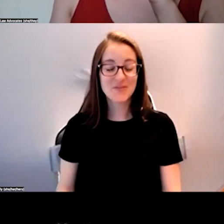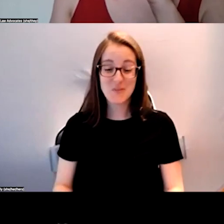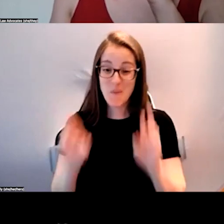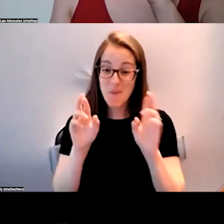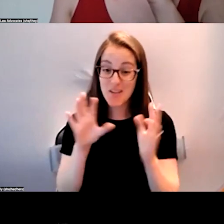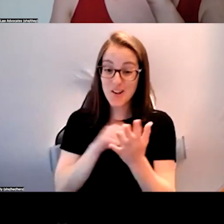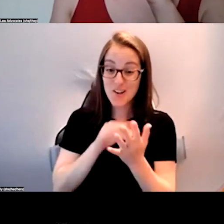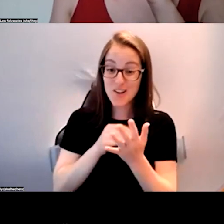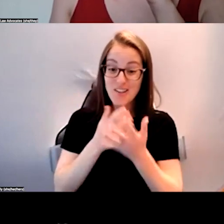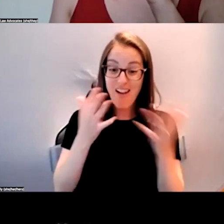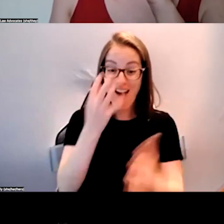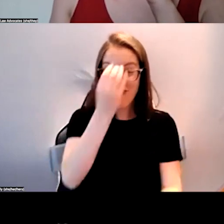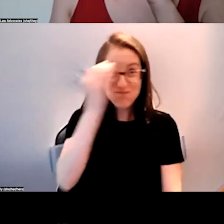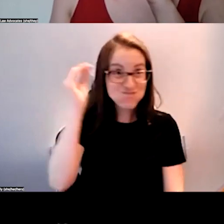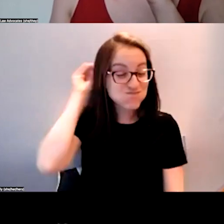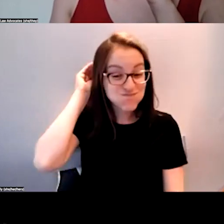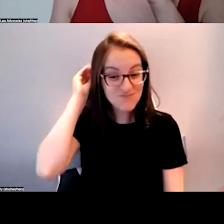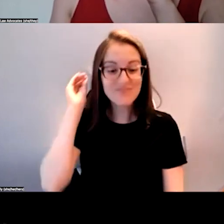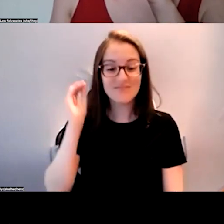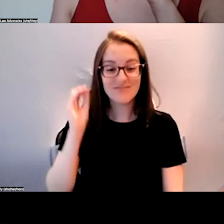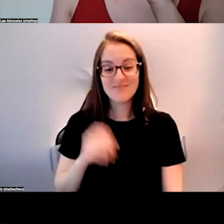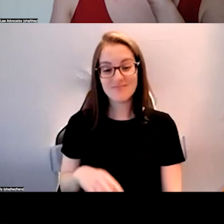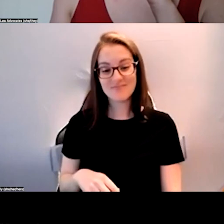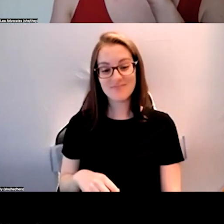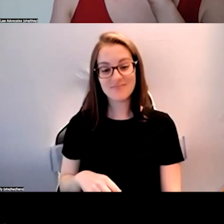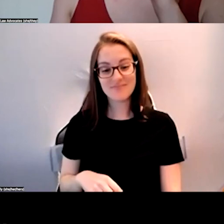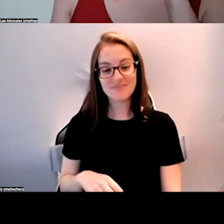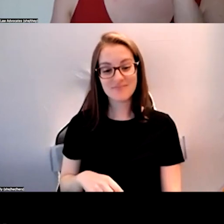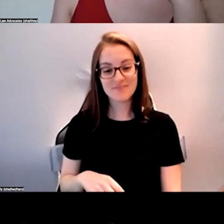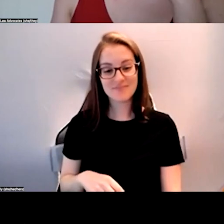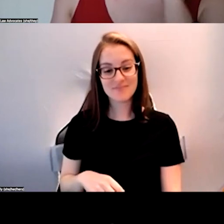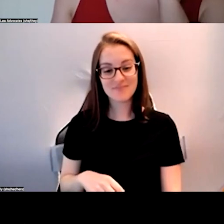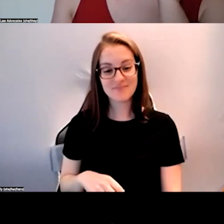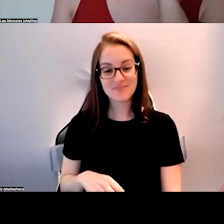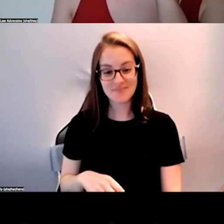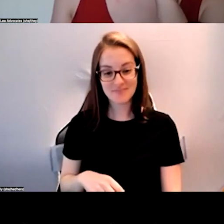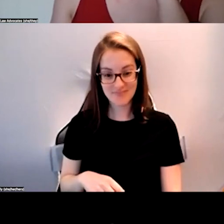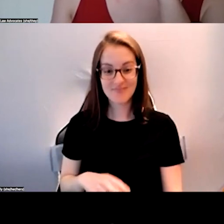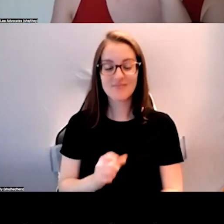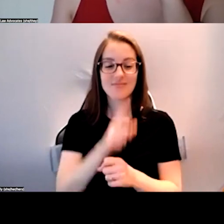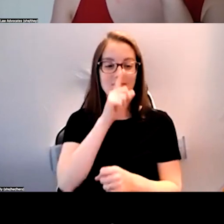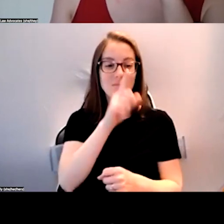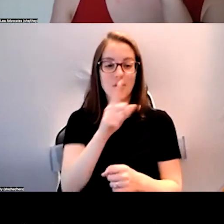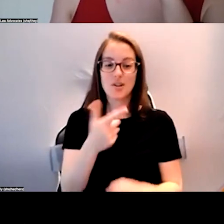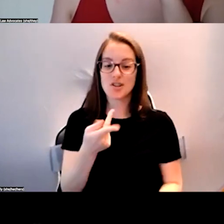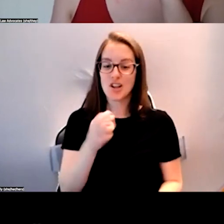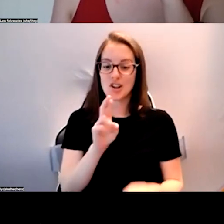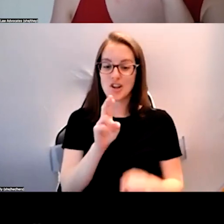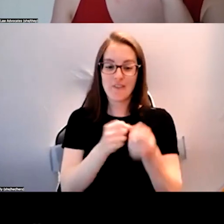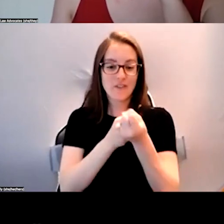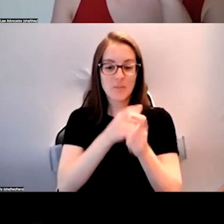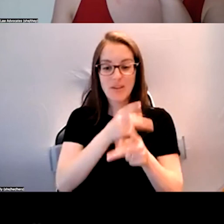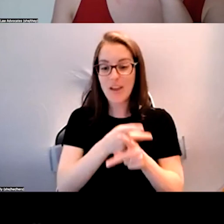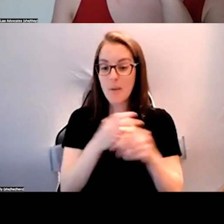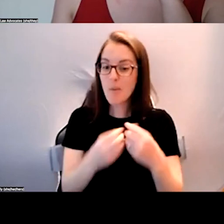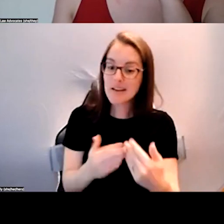from this event in our efforts to make gender affirming care easier to understand, to navigate, and easier to